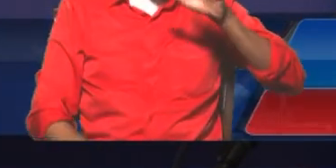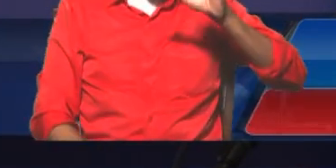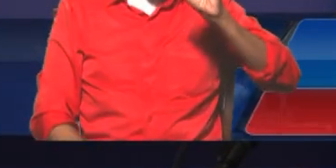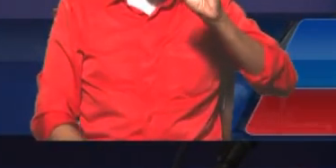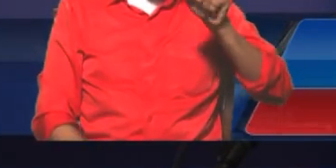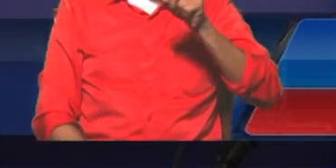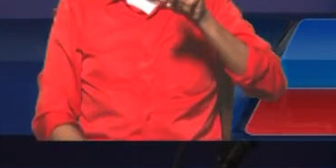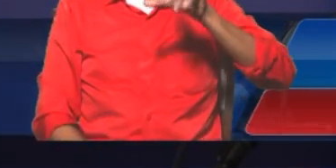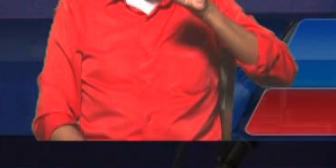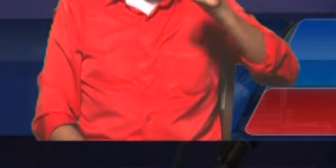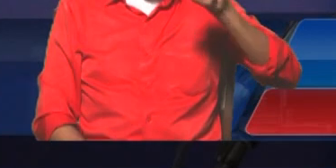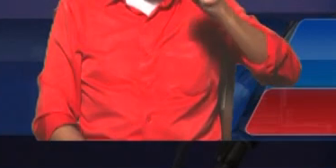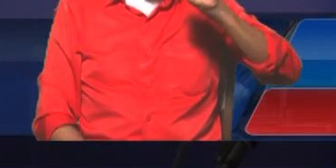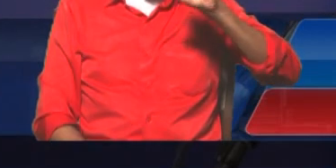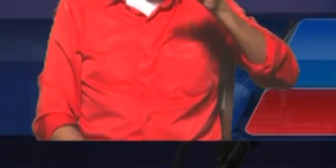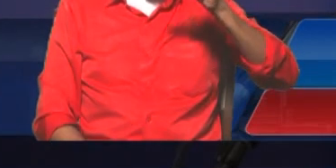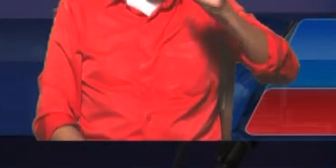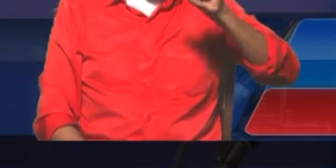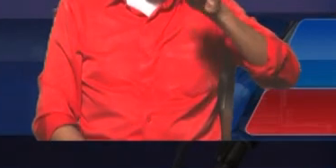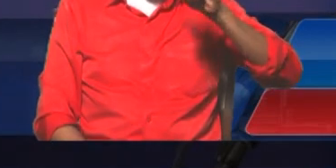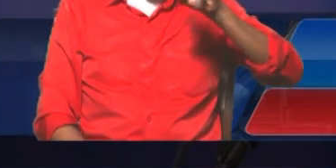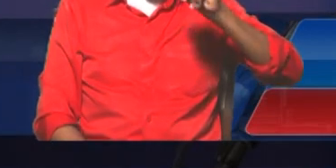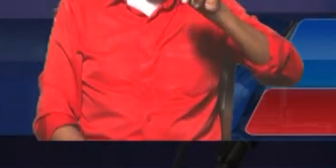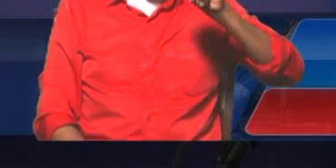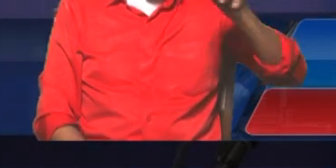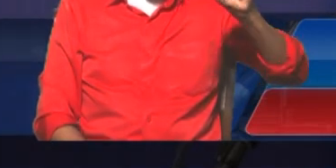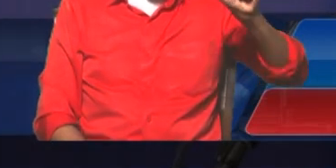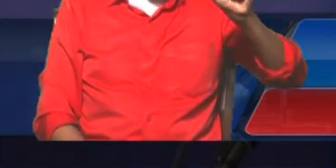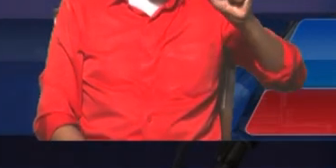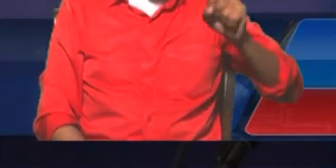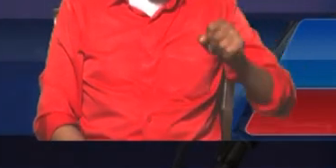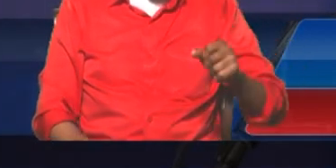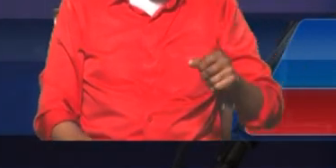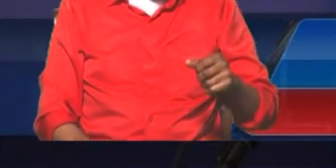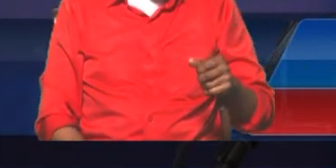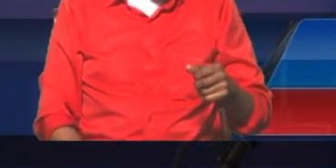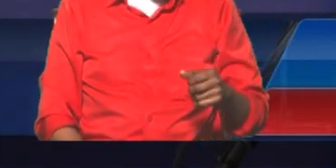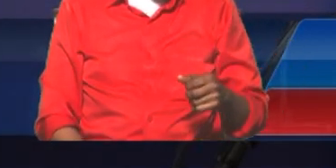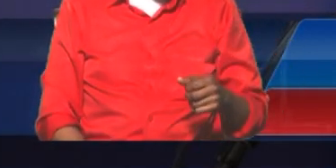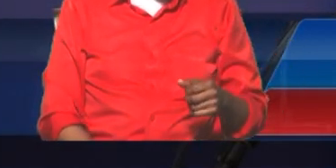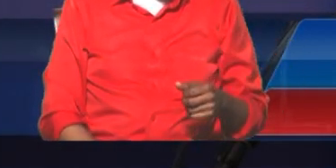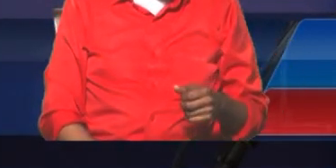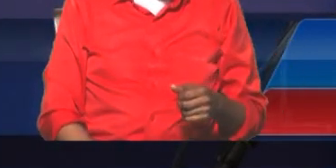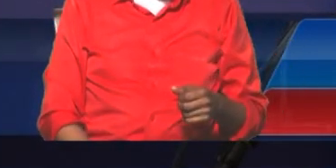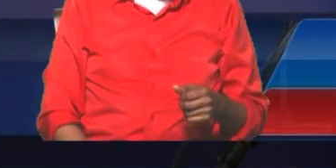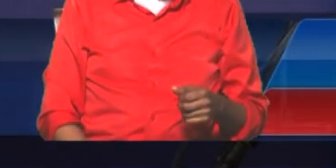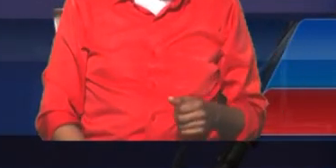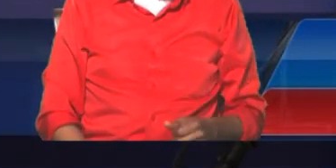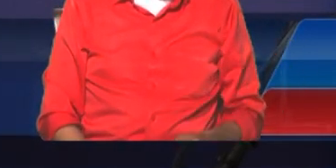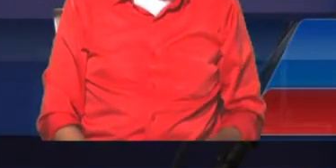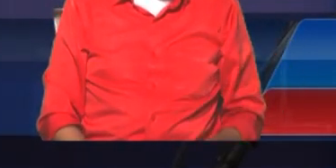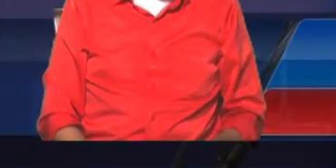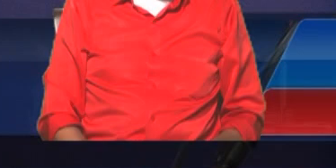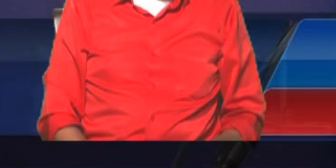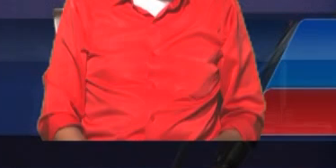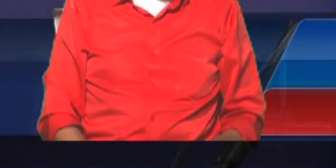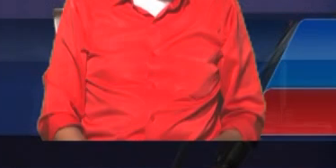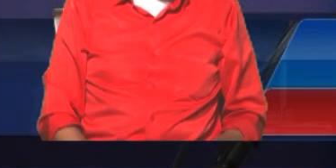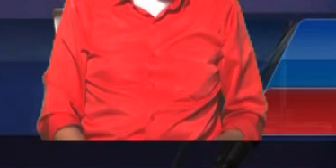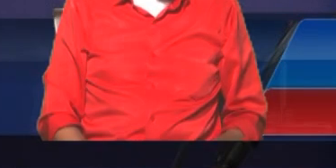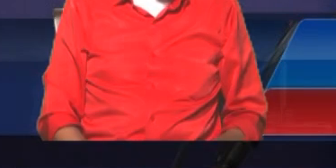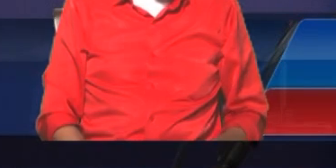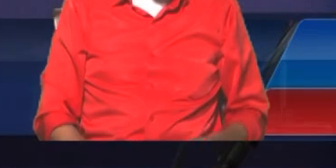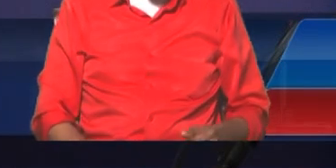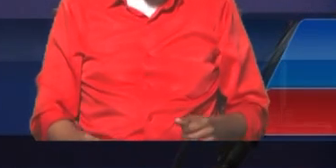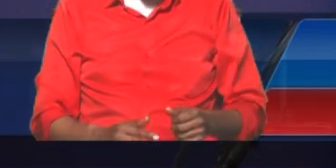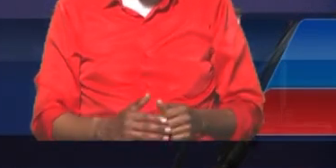megawatts. Individual Caribbean nations face challenges, small energy markets, limited grid capacity. A regional offshore framework